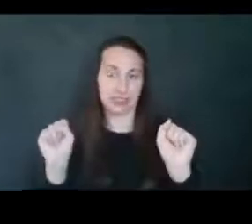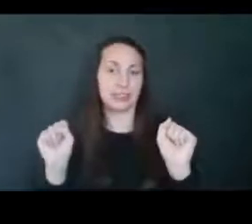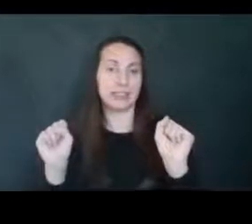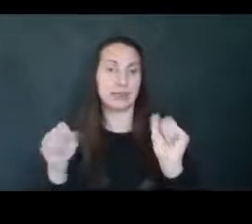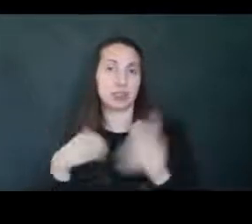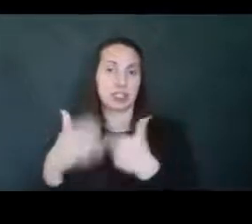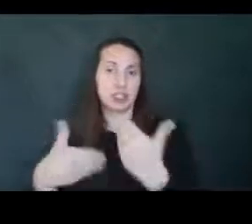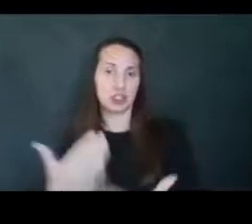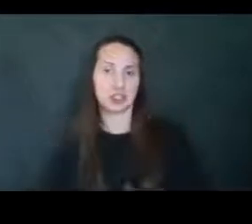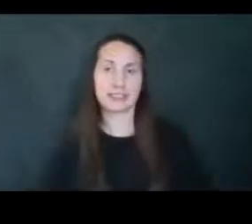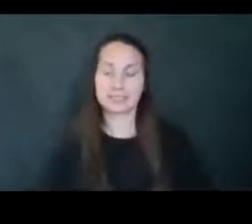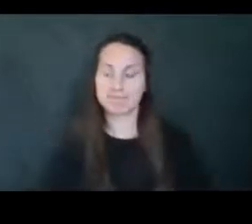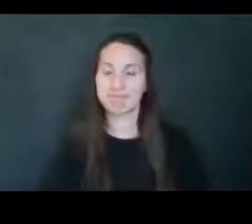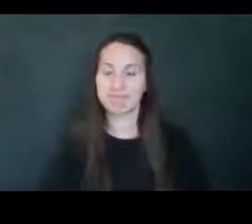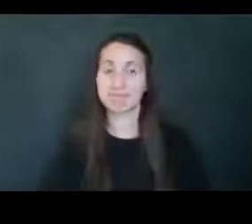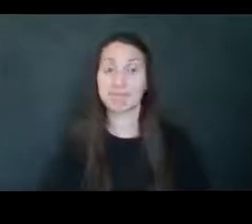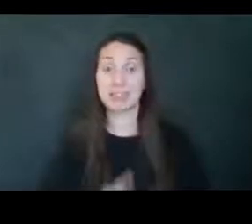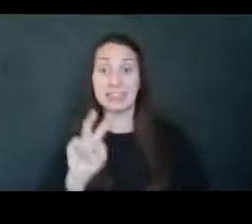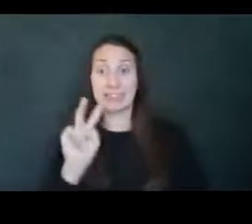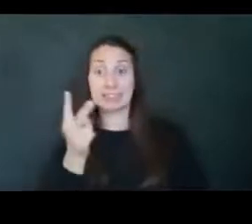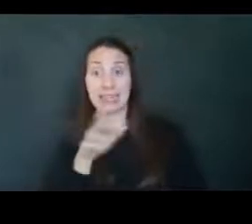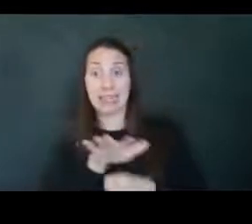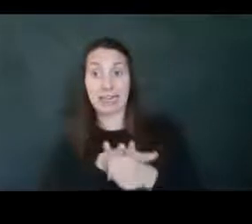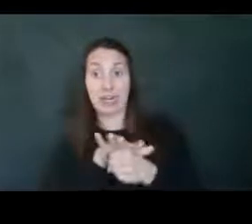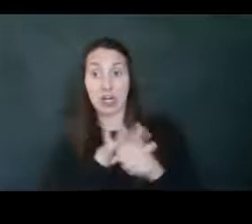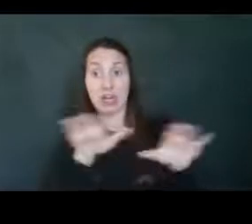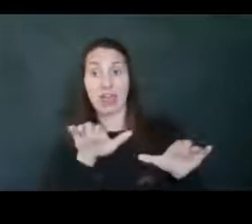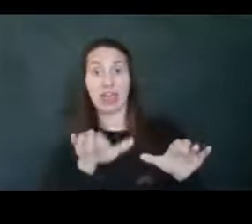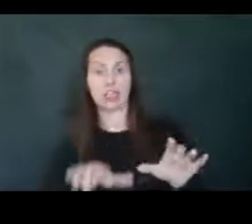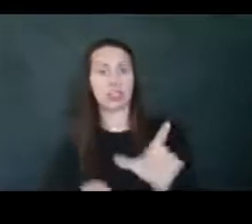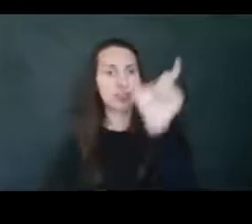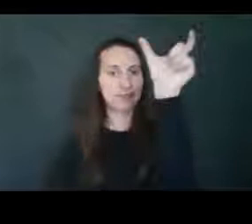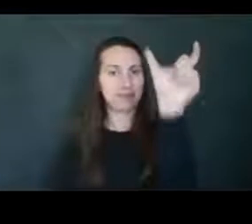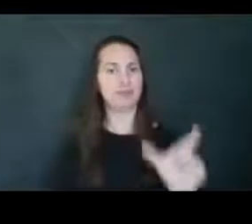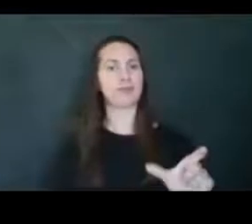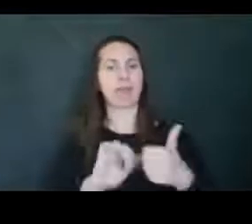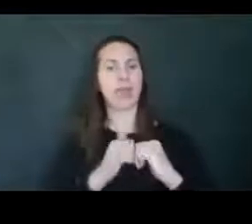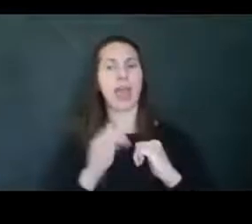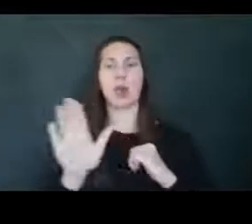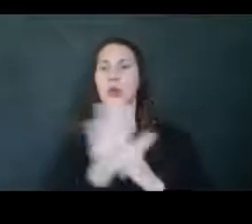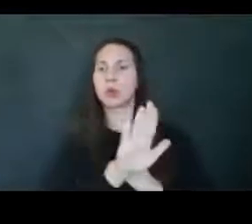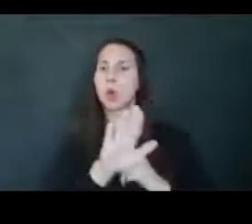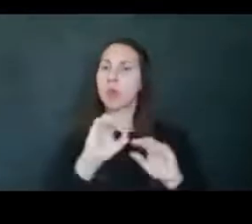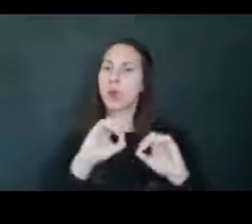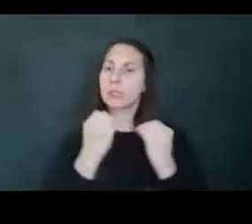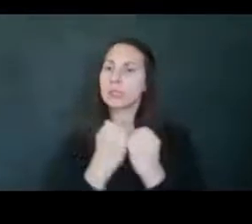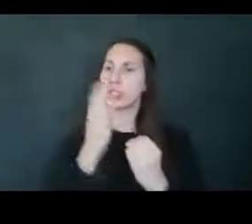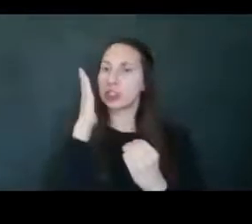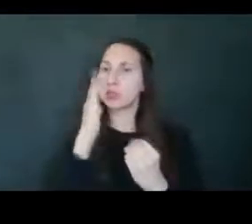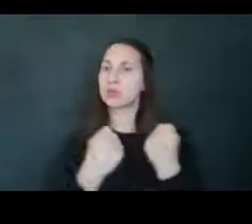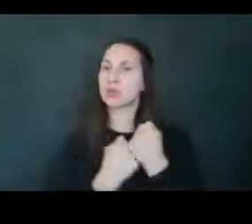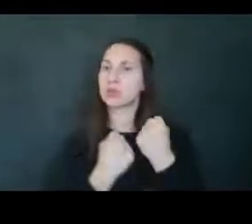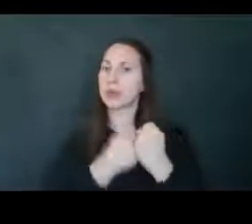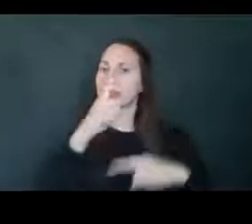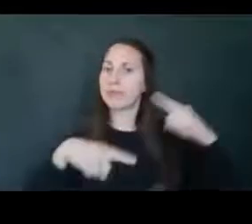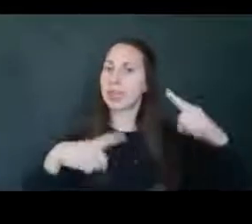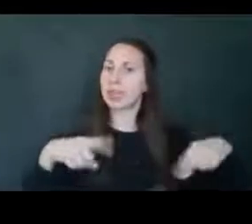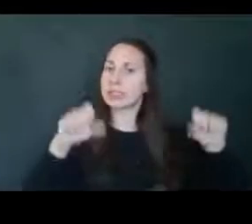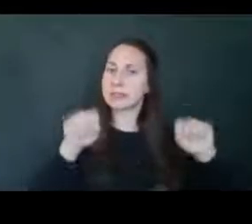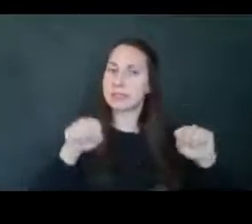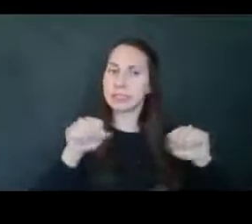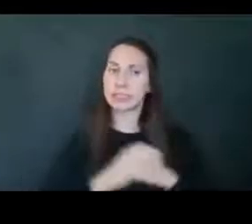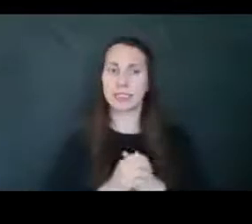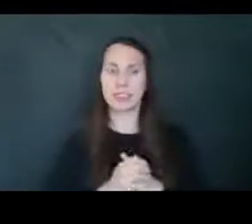second area of action is how your organizational policies support various abilities. This looks like updating your